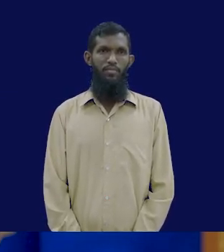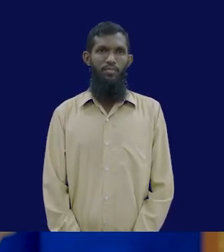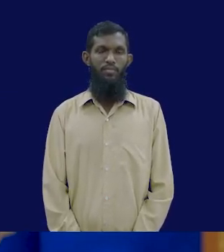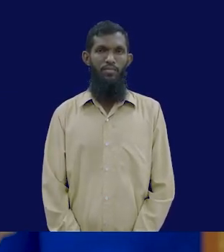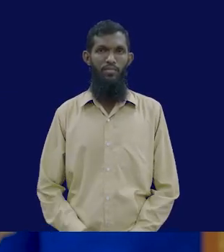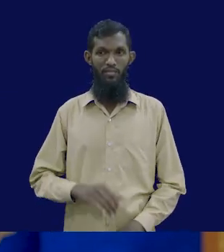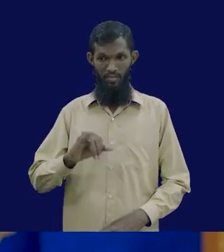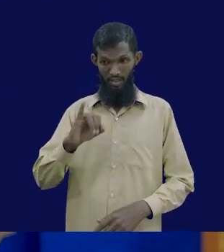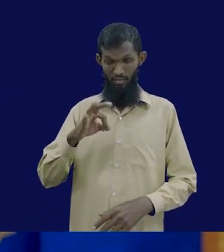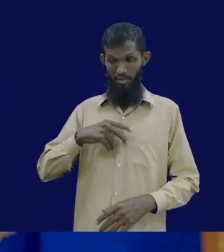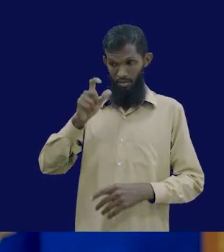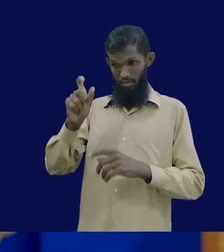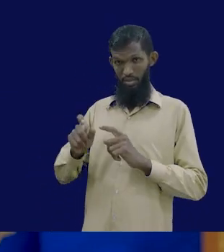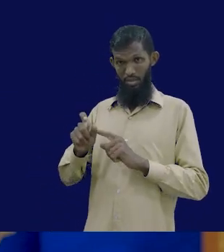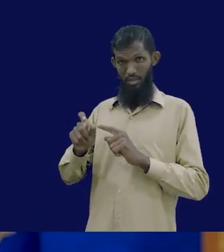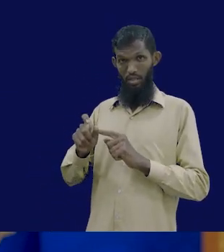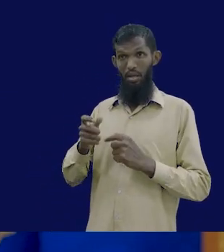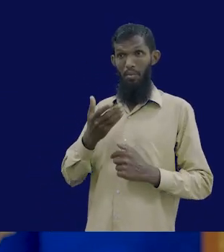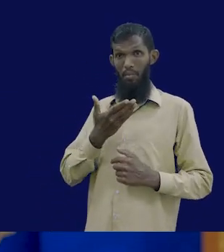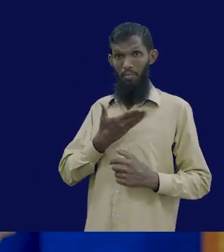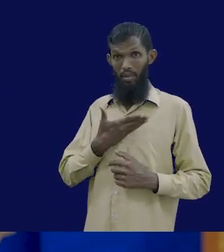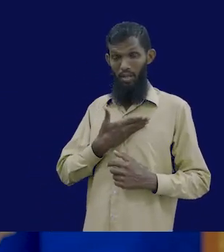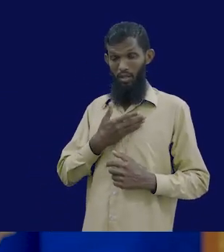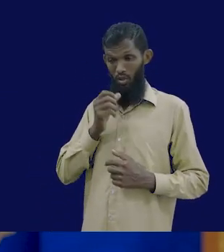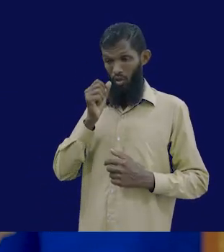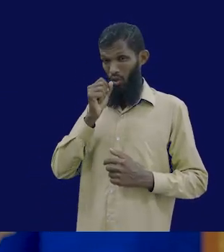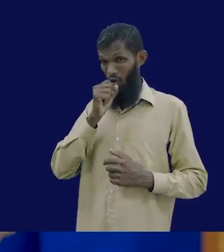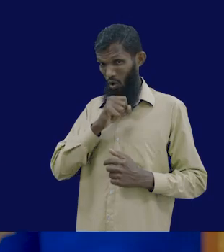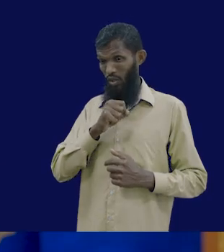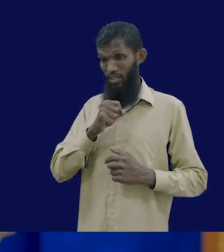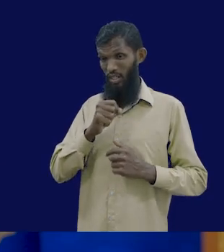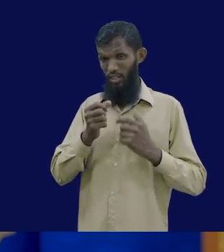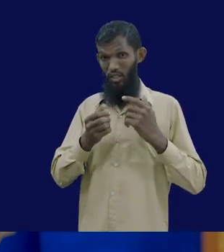fasting, he makes the intention of breaking his fast,